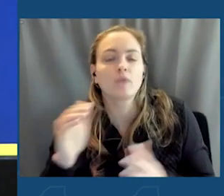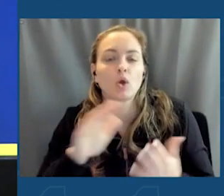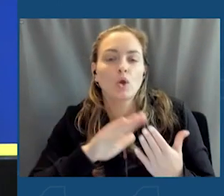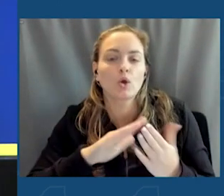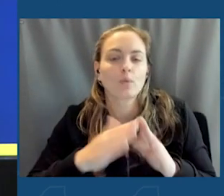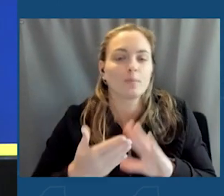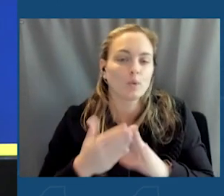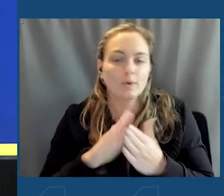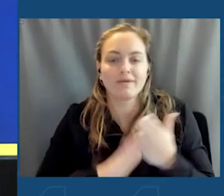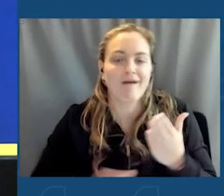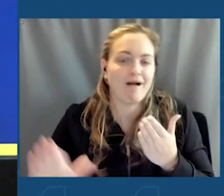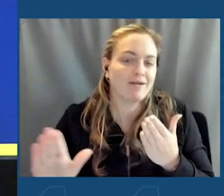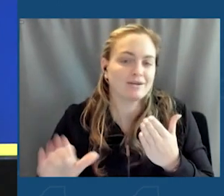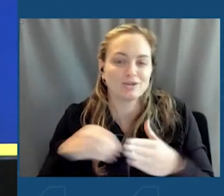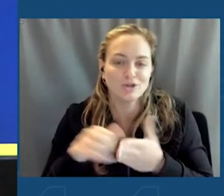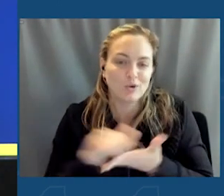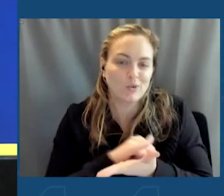York.